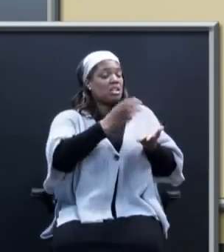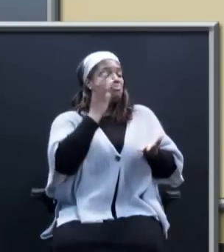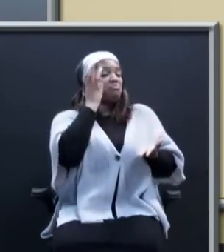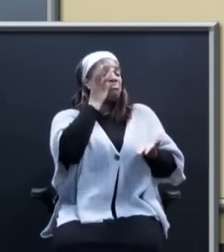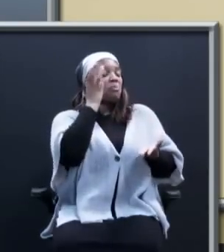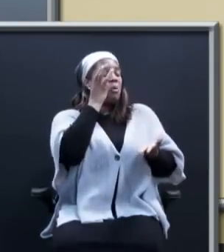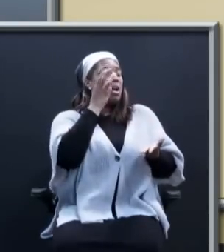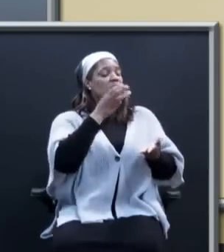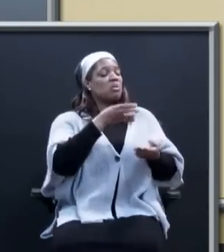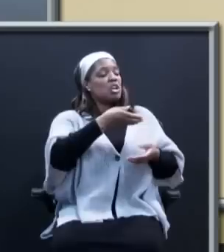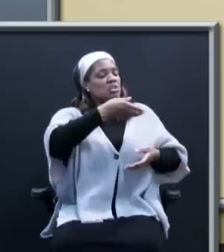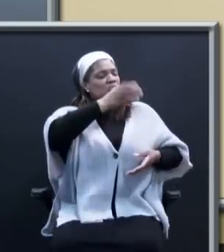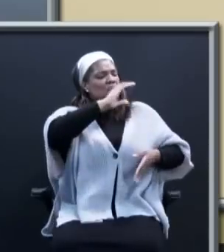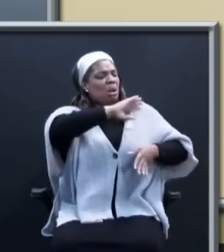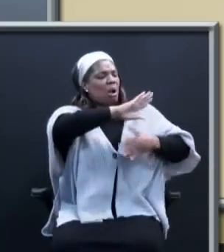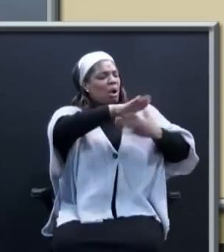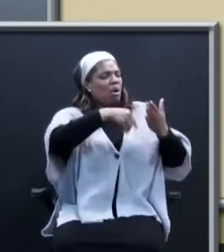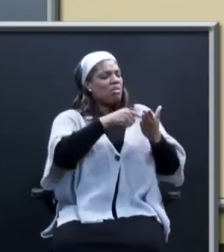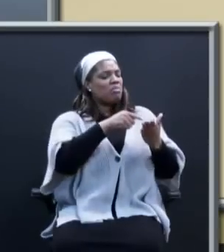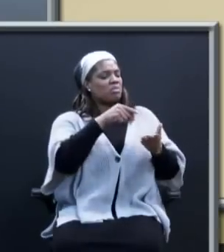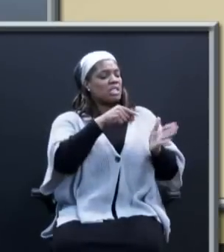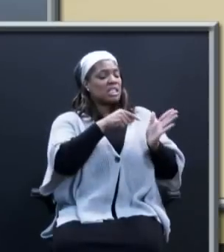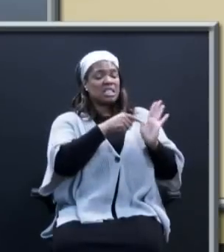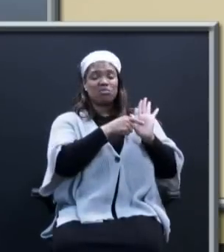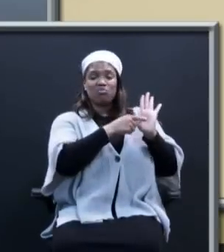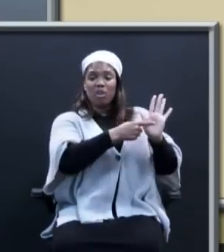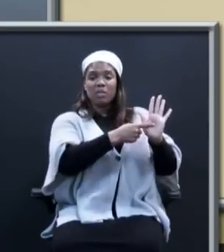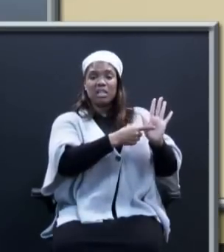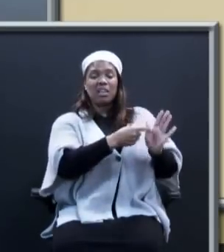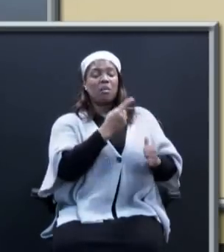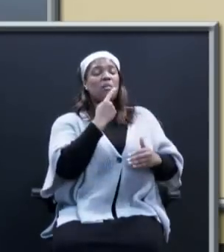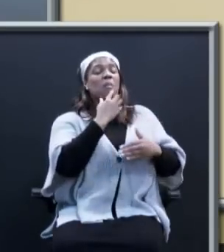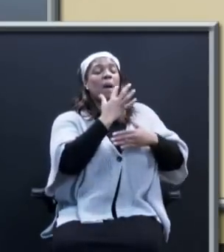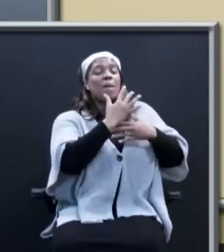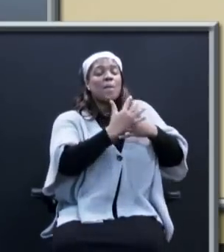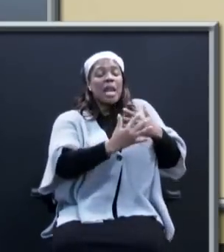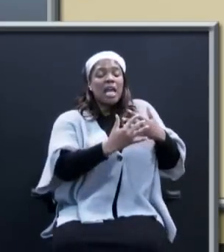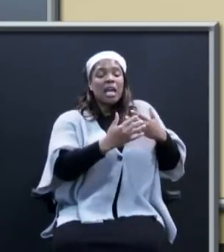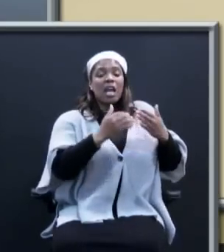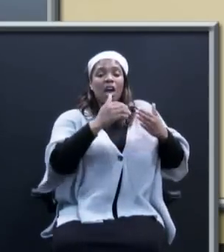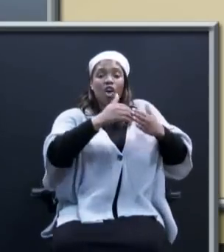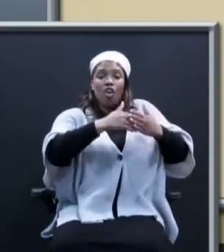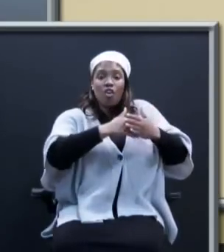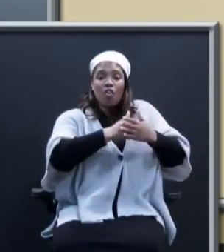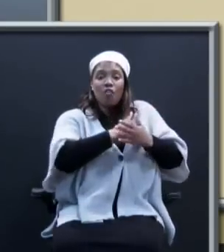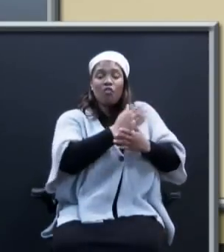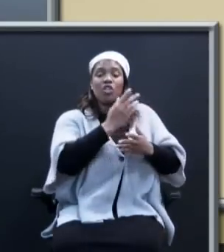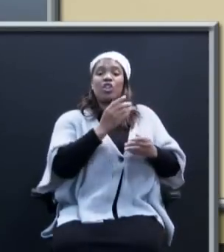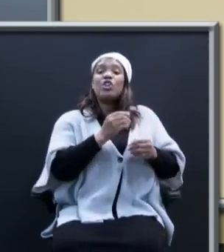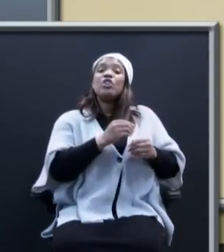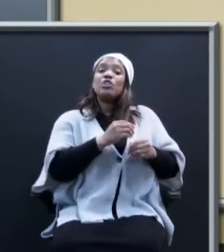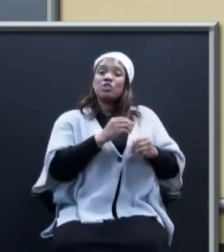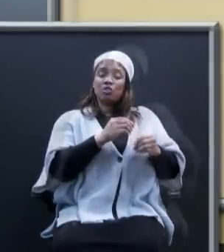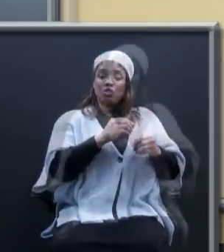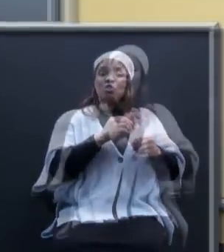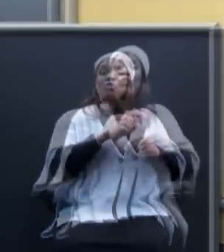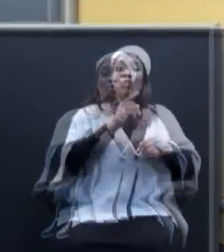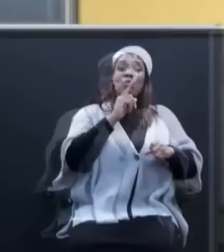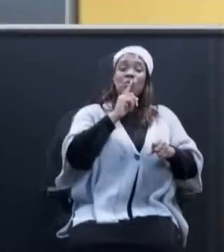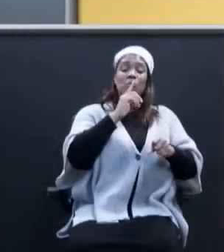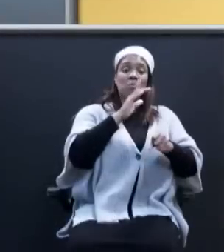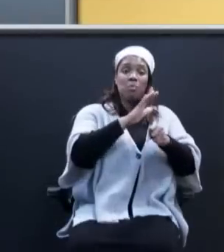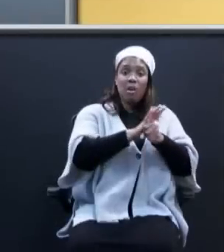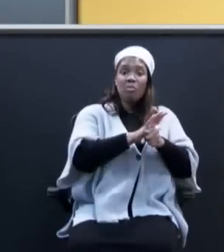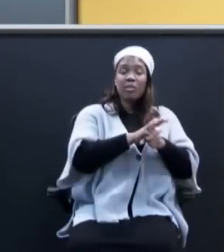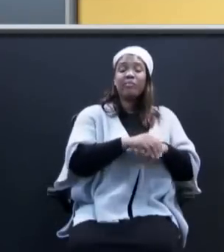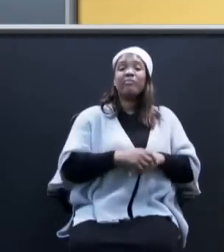all of it. For this is my blood of the New Testament, which is shed for many for the remission of sin. Now look, you